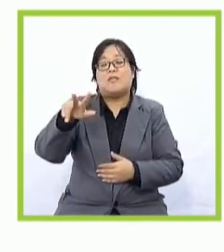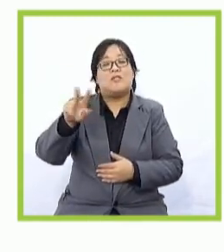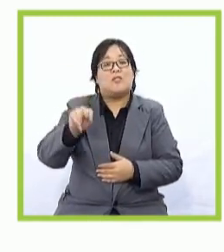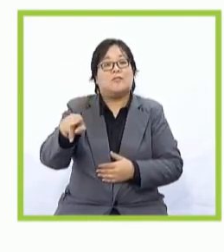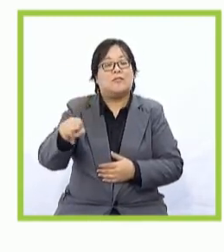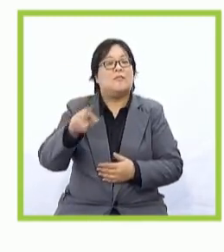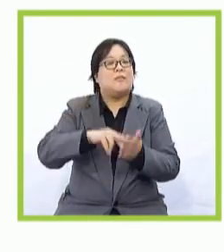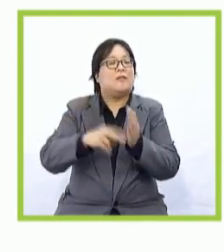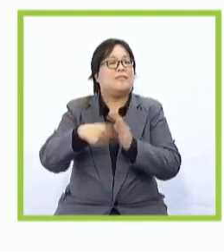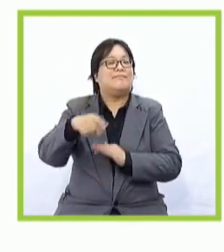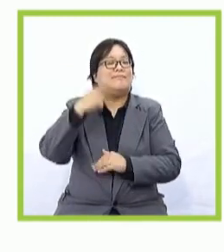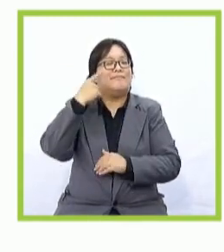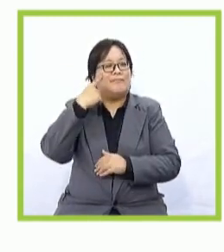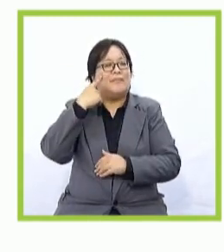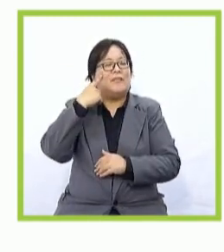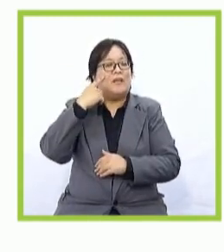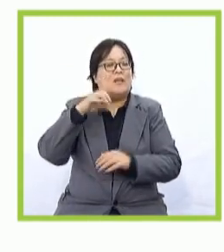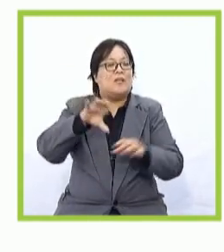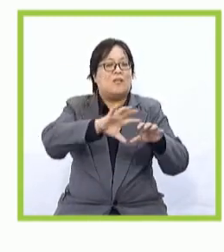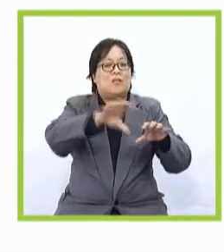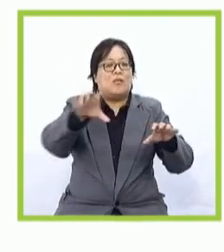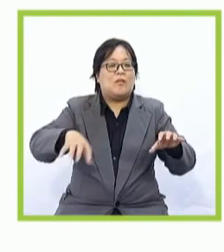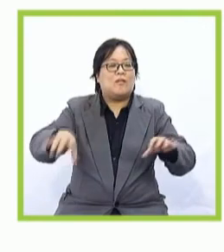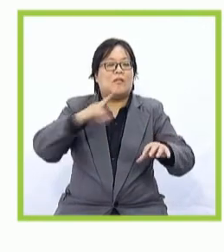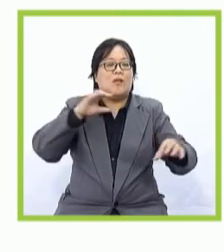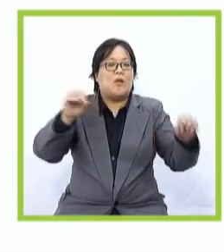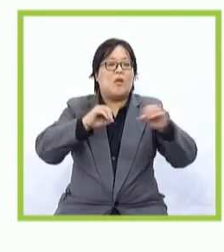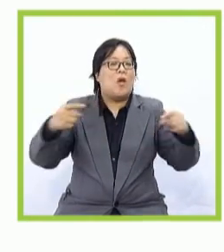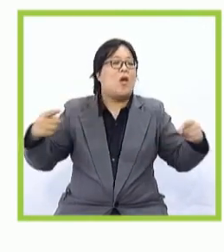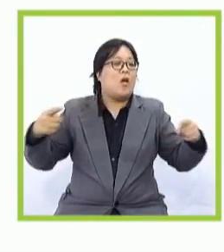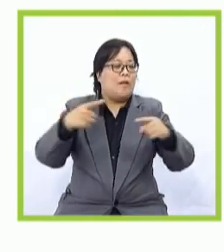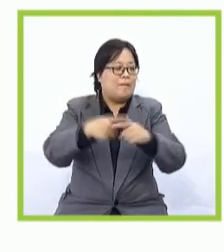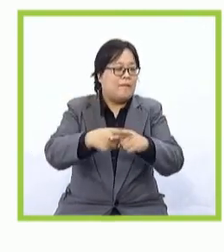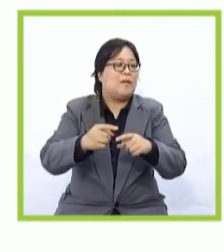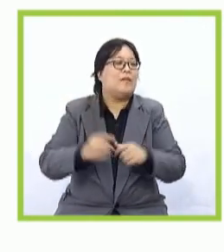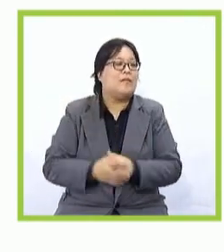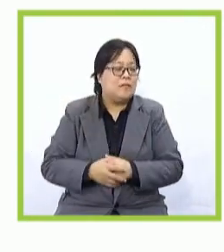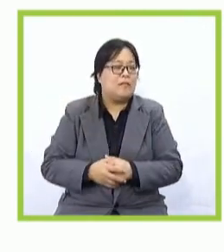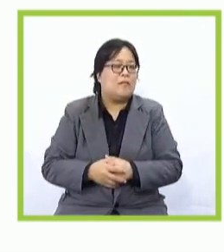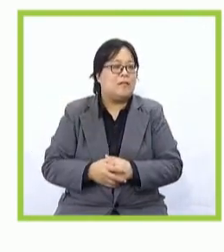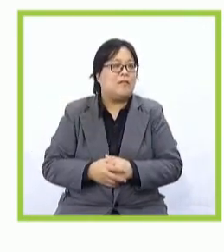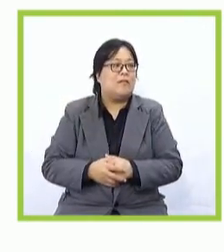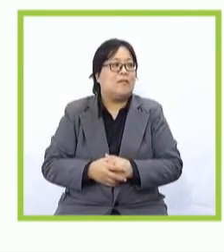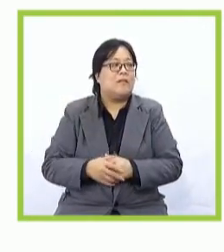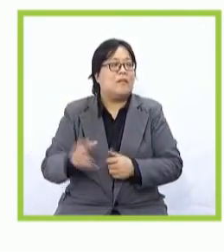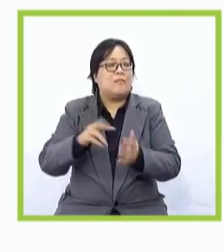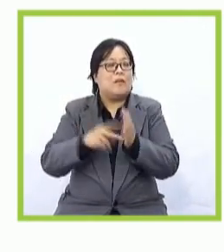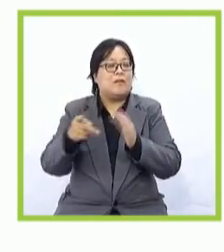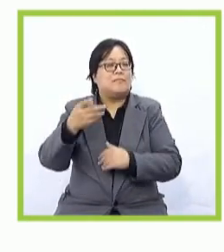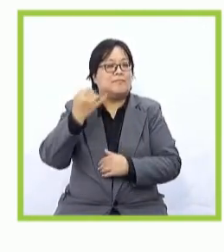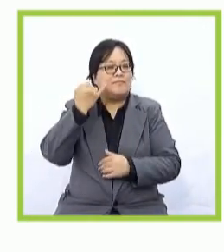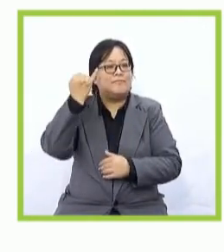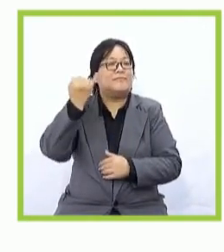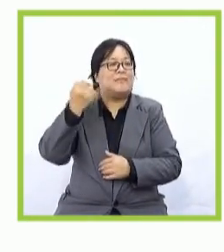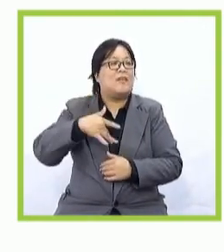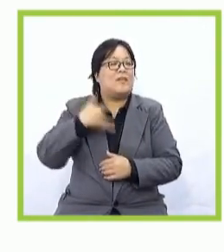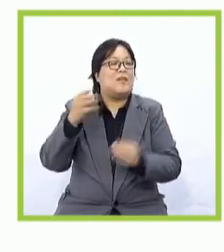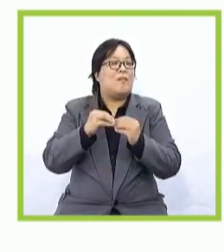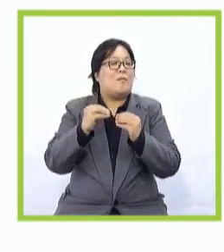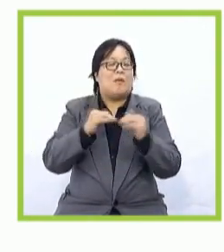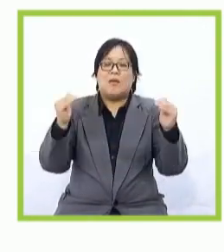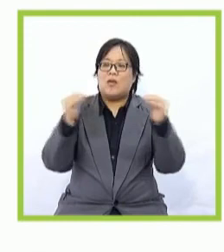we think is regions that don't have conflict in that sense are ideally considered to be largely more